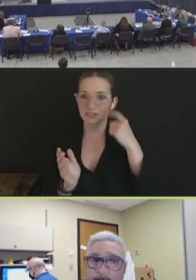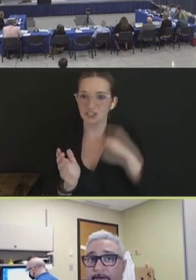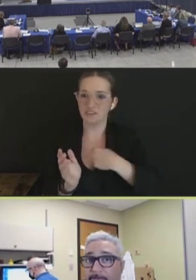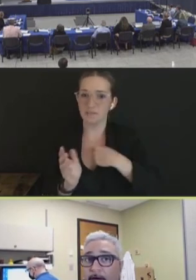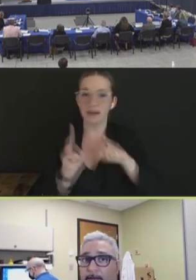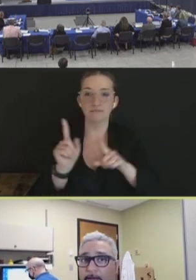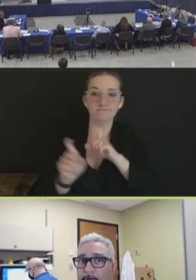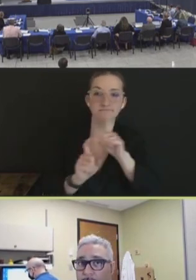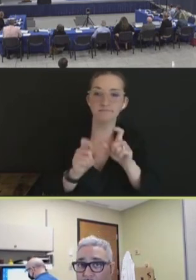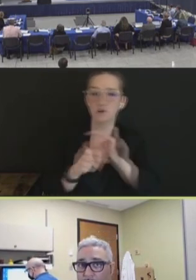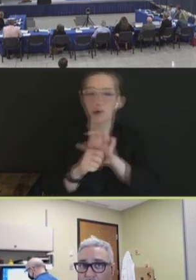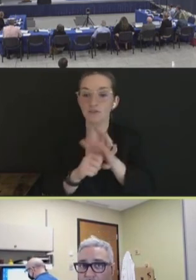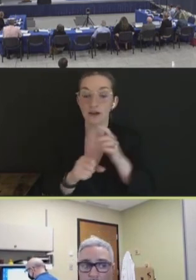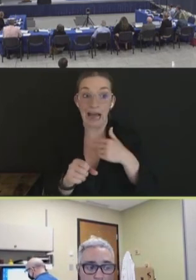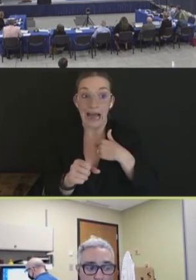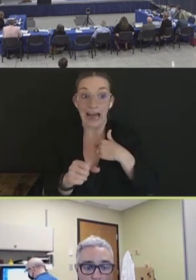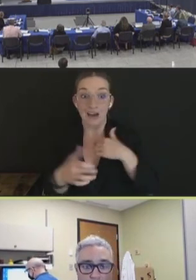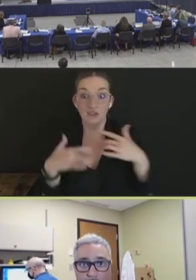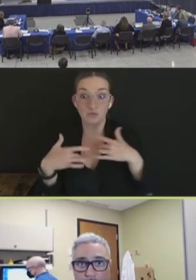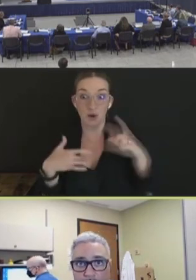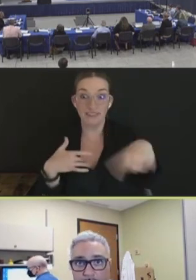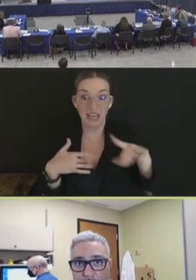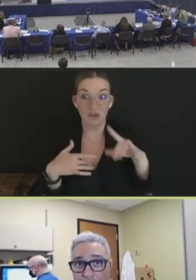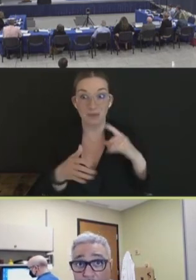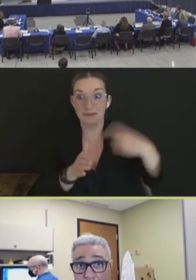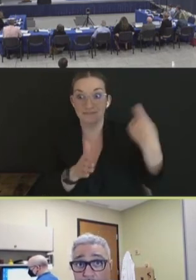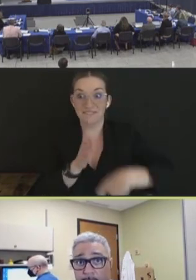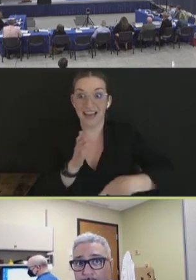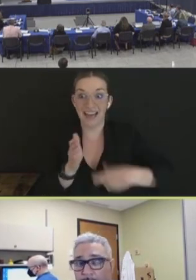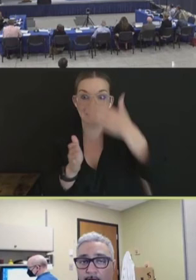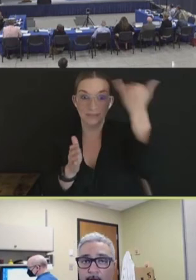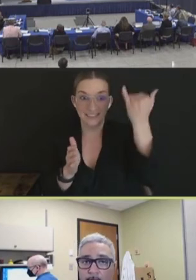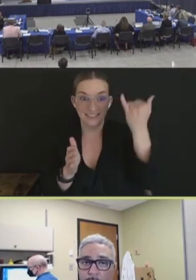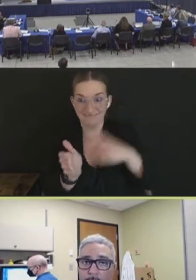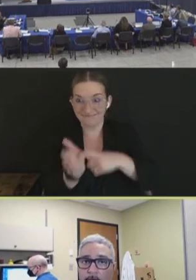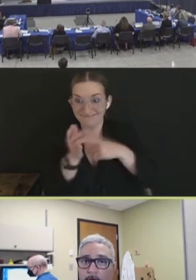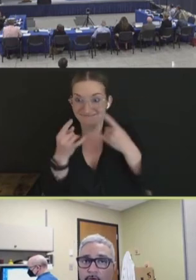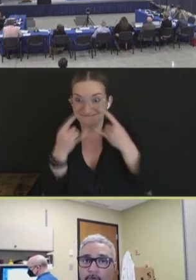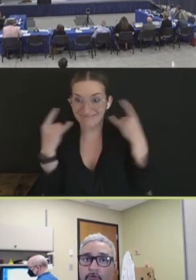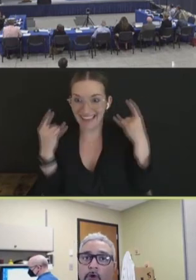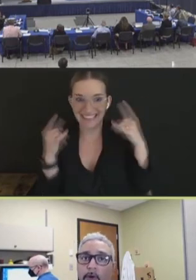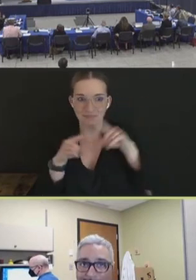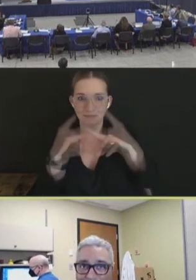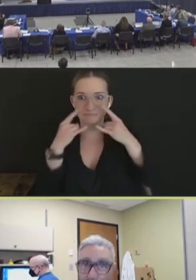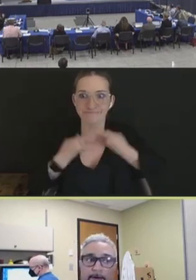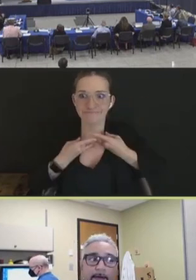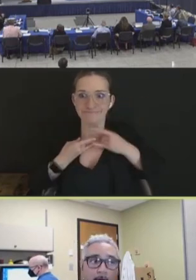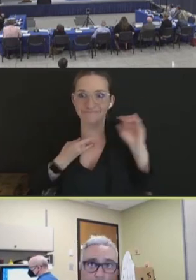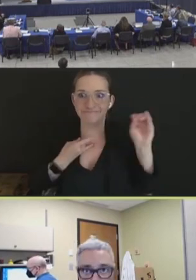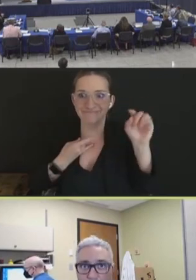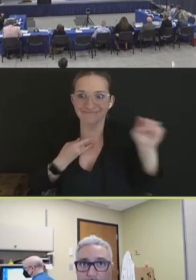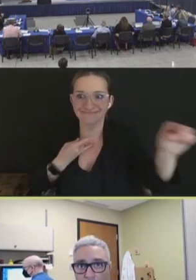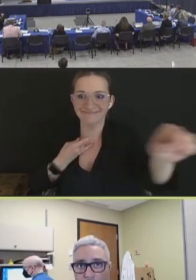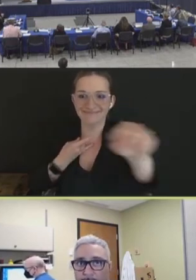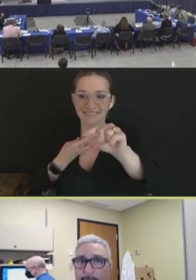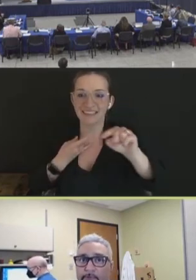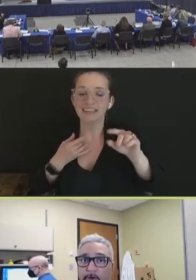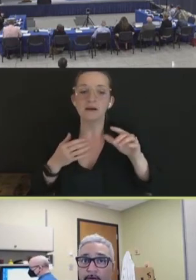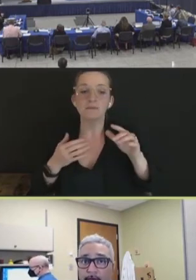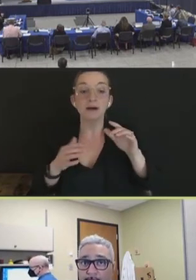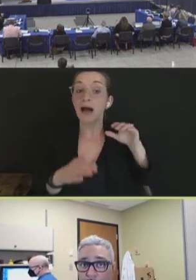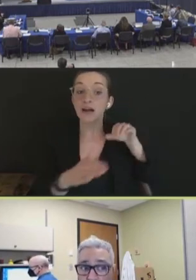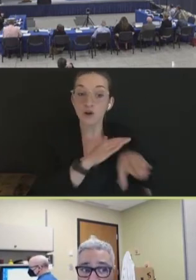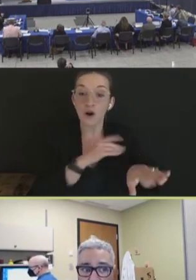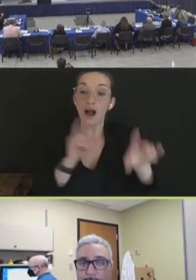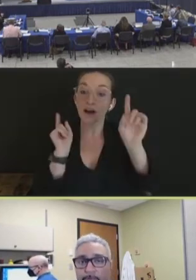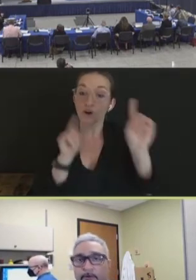worried they were going to get fined, because there was actually regulations that people had to wear masks. But, through going in there, people started